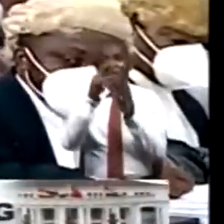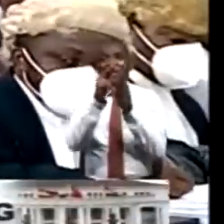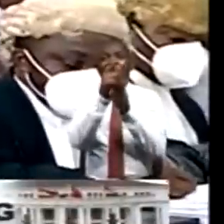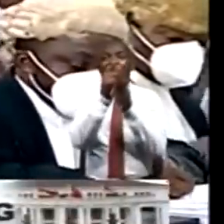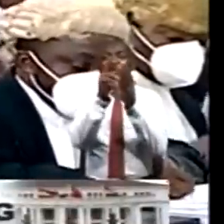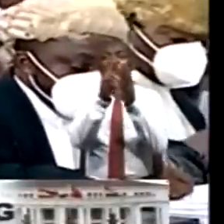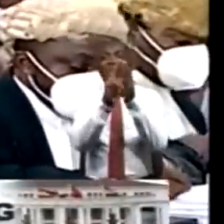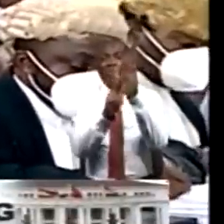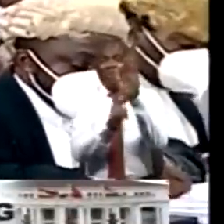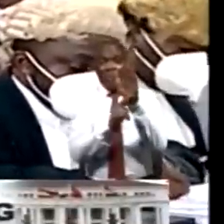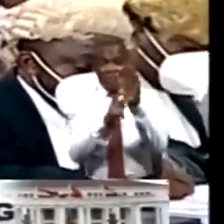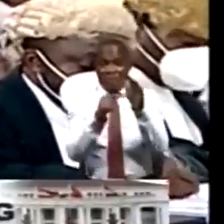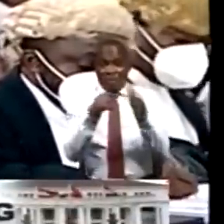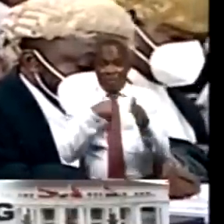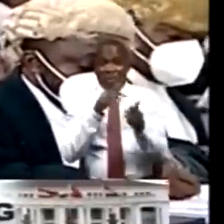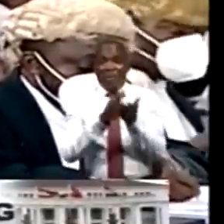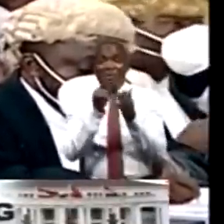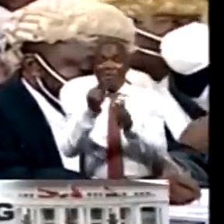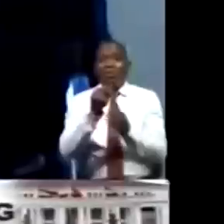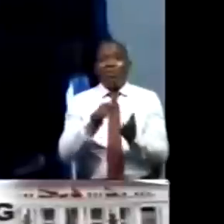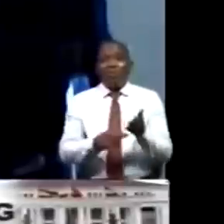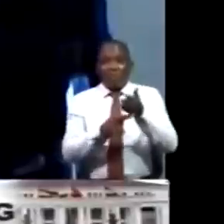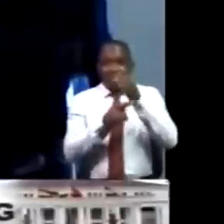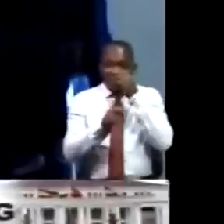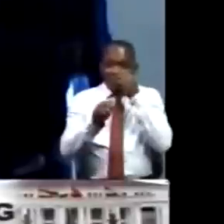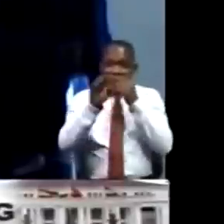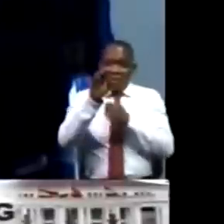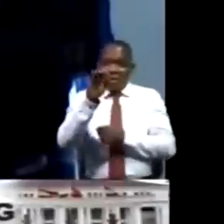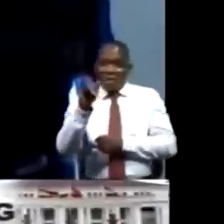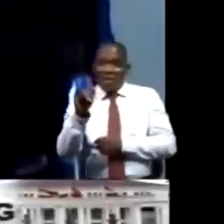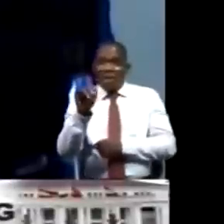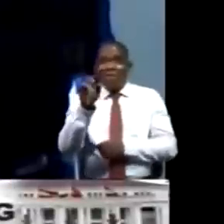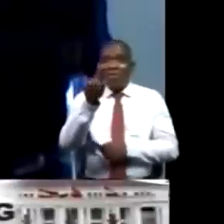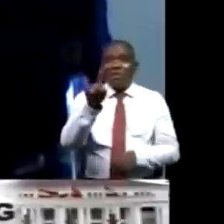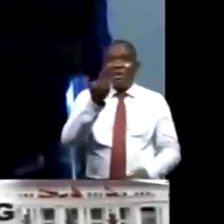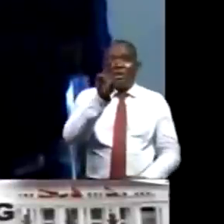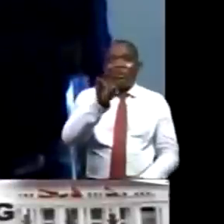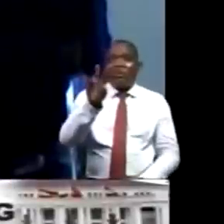I believe you are referring to CI 127. Exactly so.